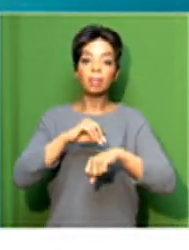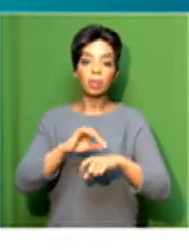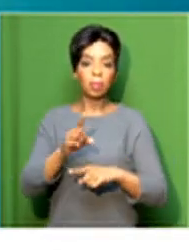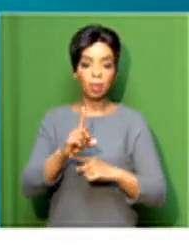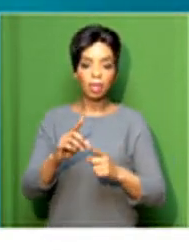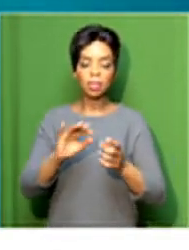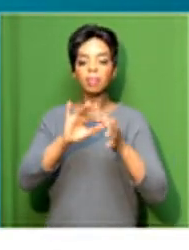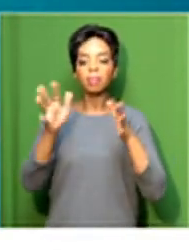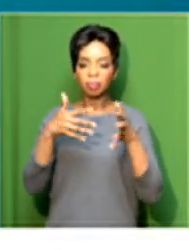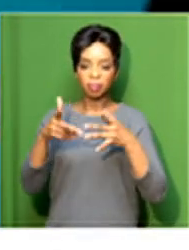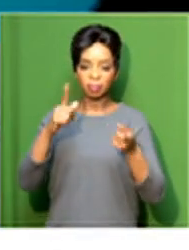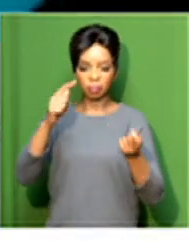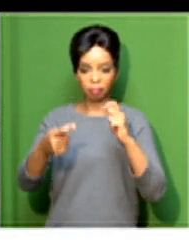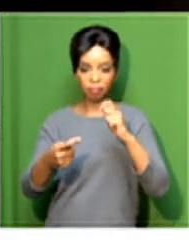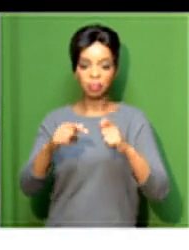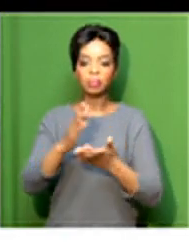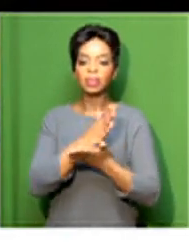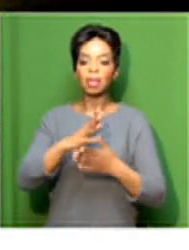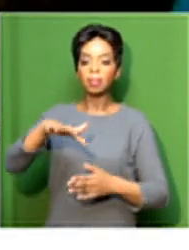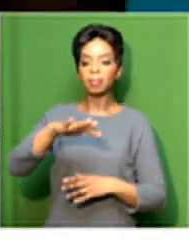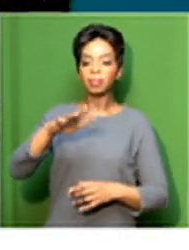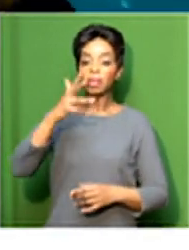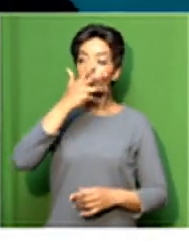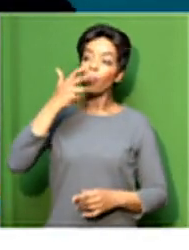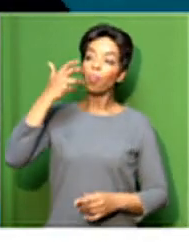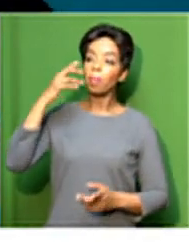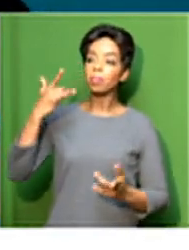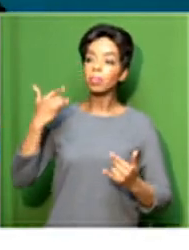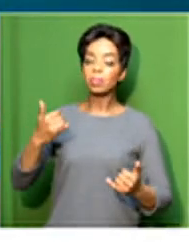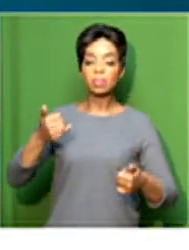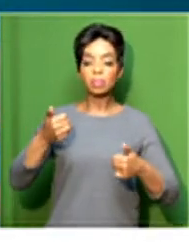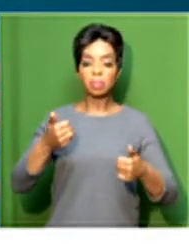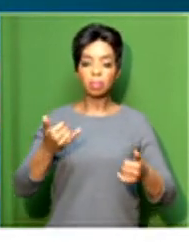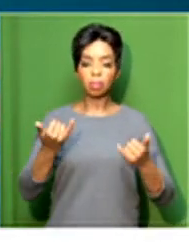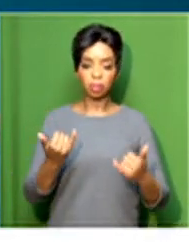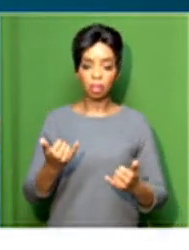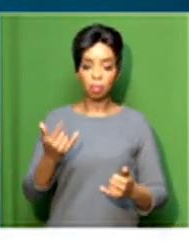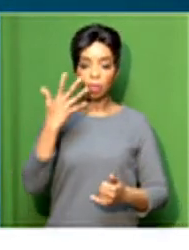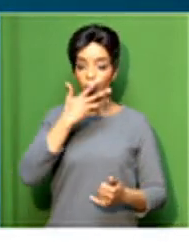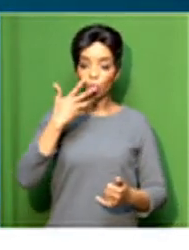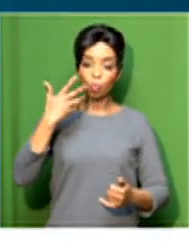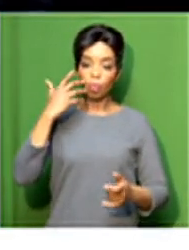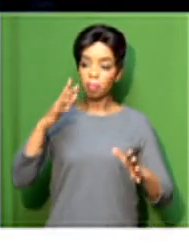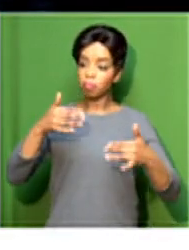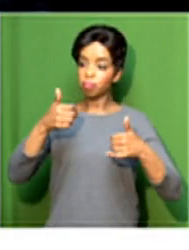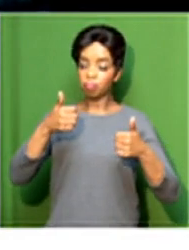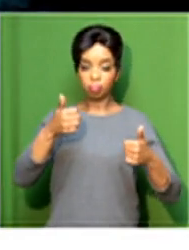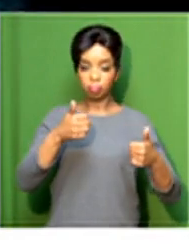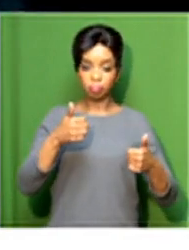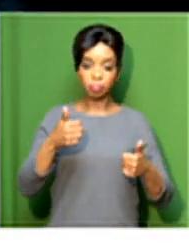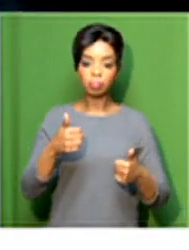In places like Tasmania, a warm current shifted its course. And as that warm current moved, a whole lot